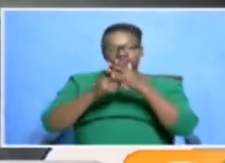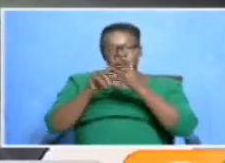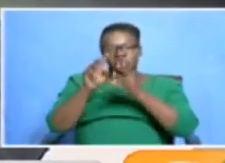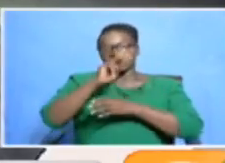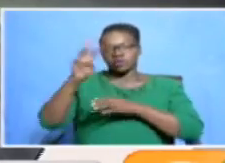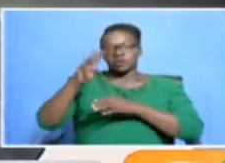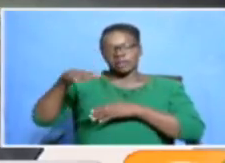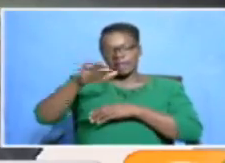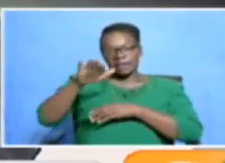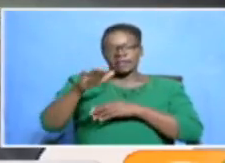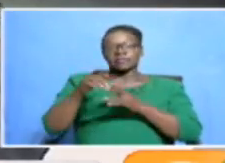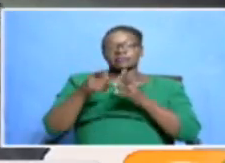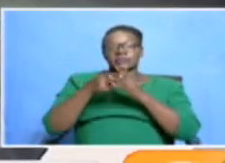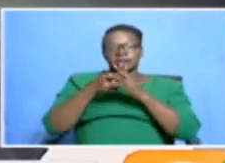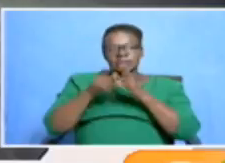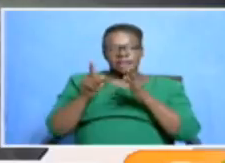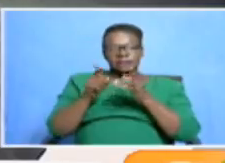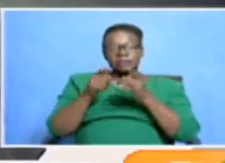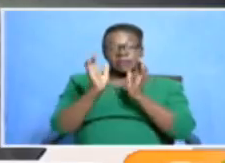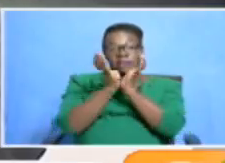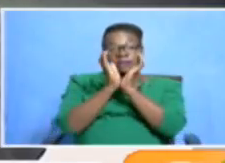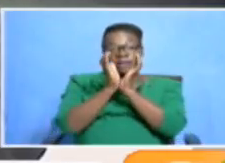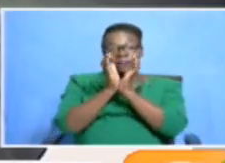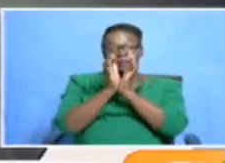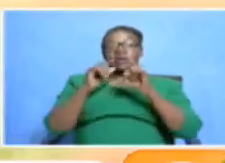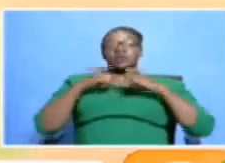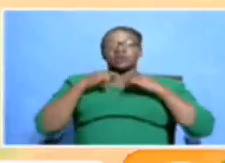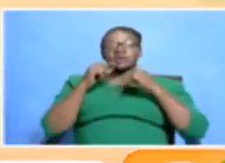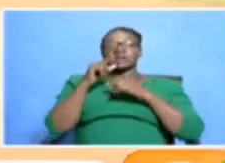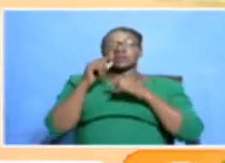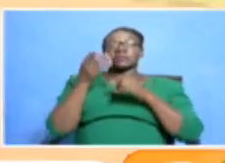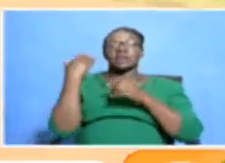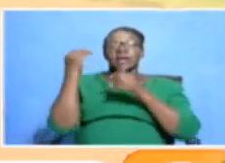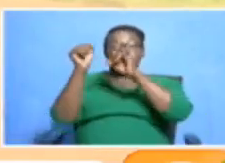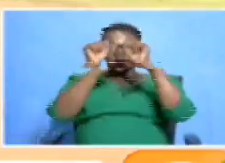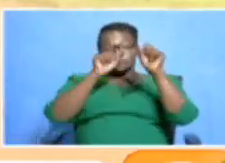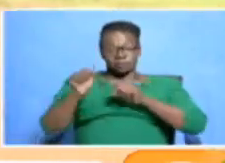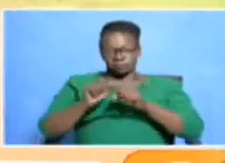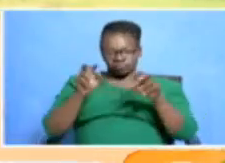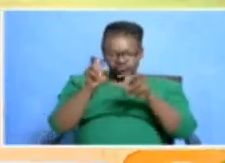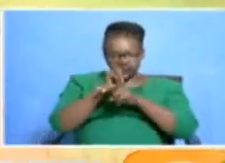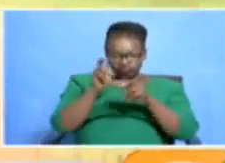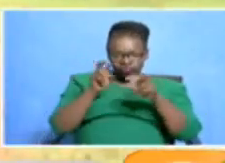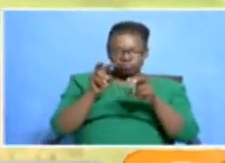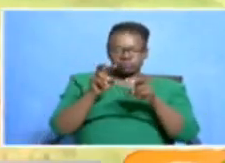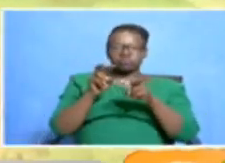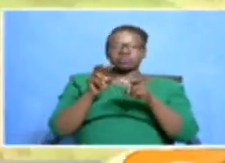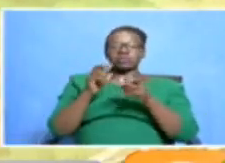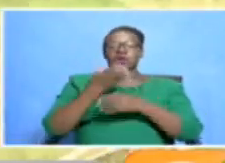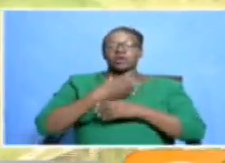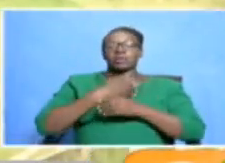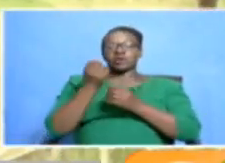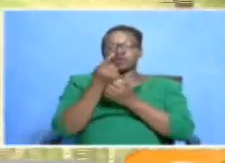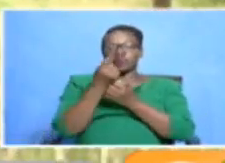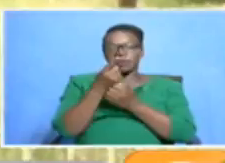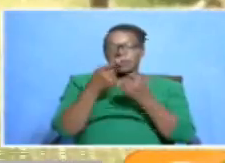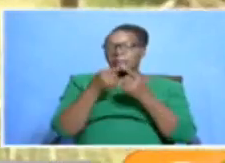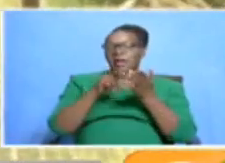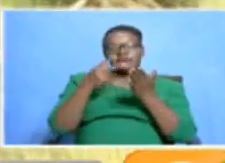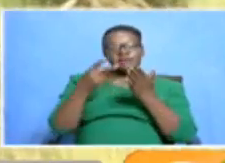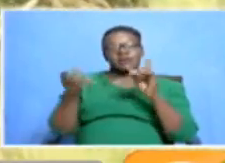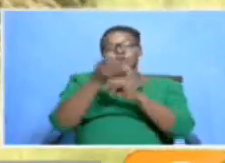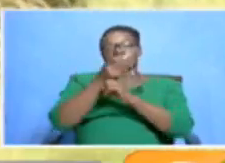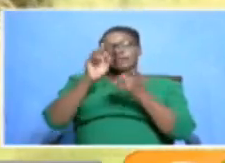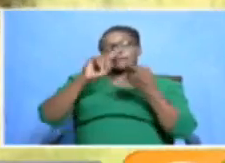sports facility yet to begin. The stadium, which hosted league matches last season, was inspected by the Stadia Committee in November, but it failed to attain